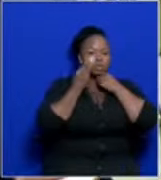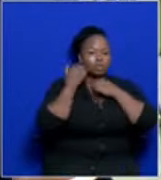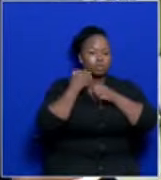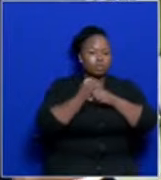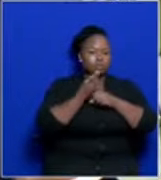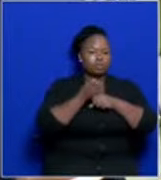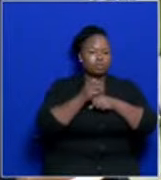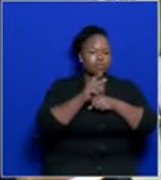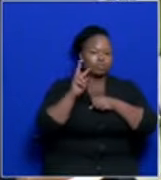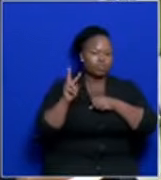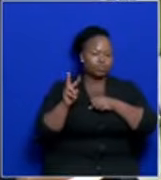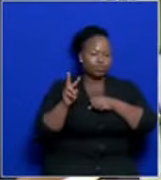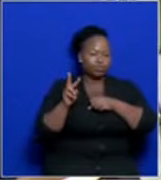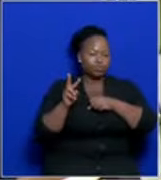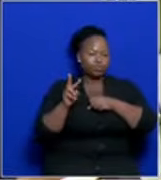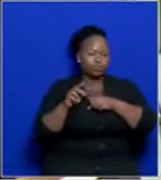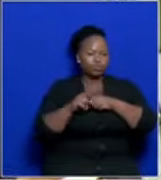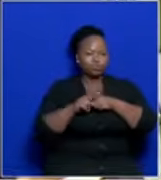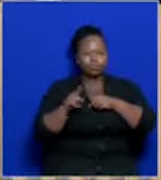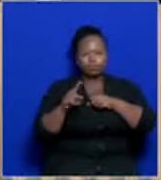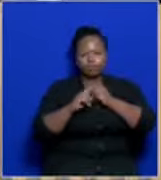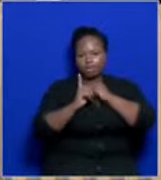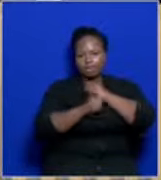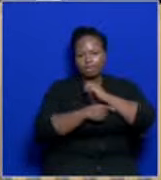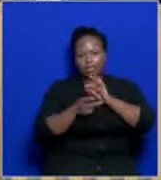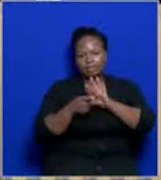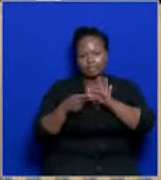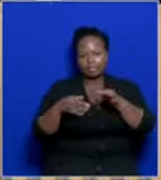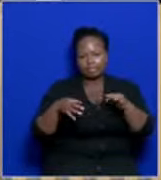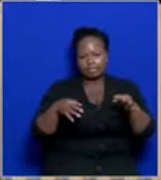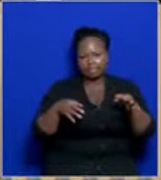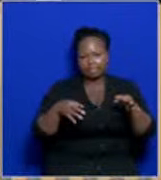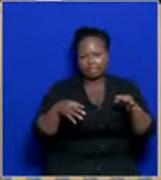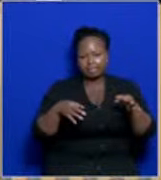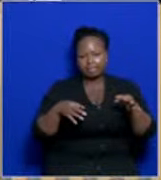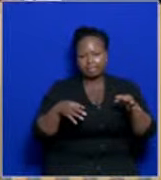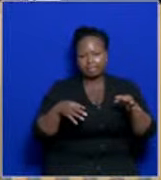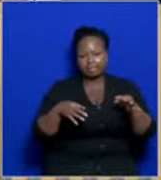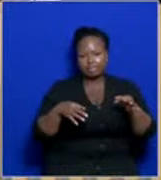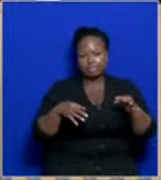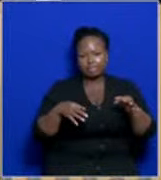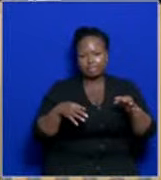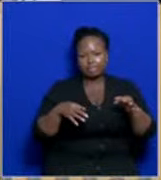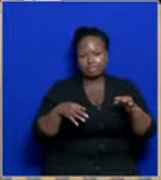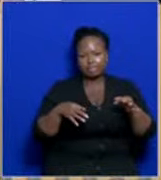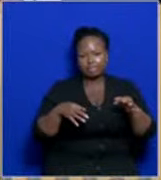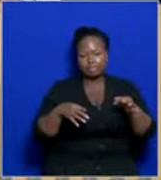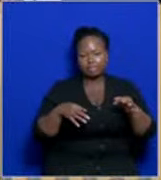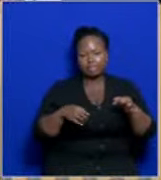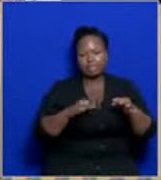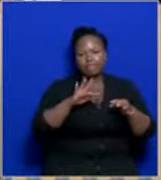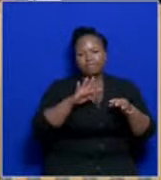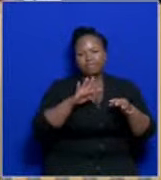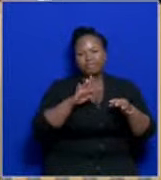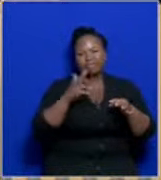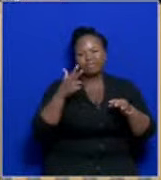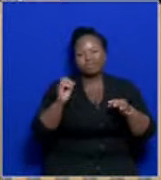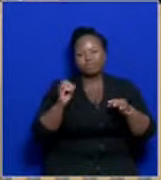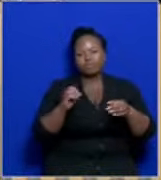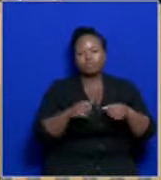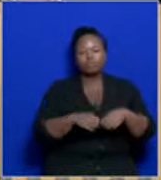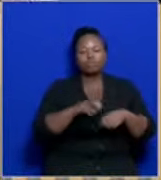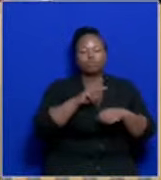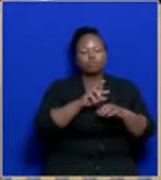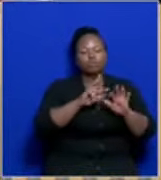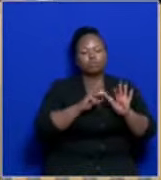and the last page of that, at page 580, is 29 September 2025.